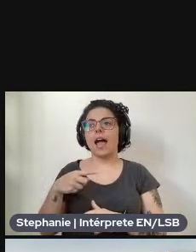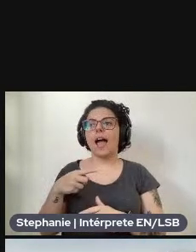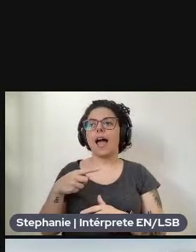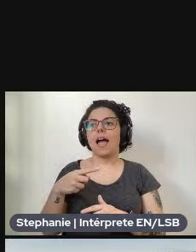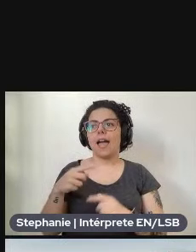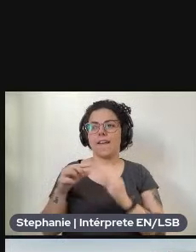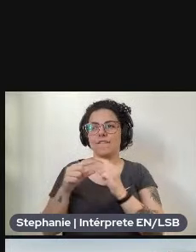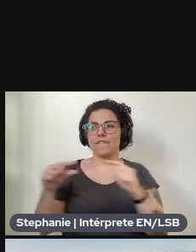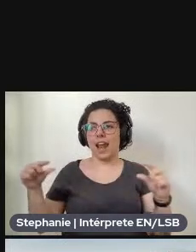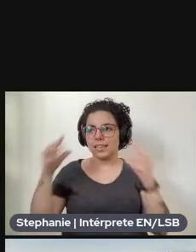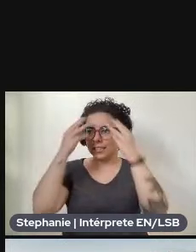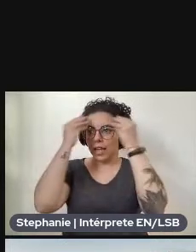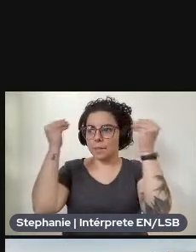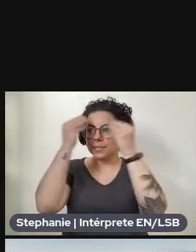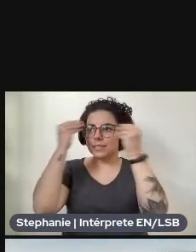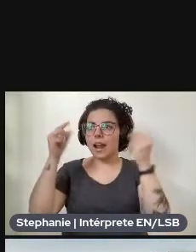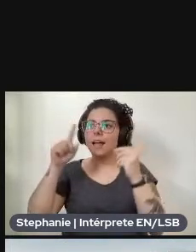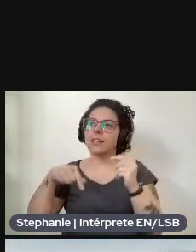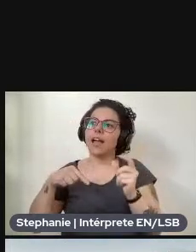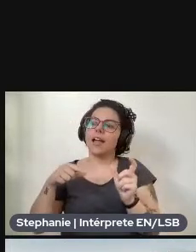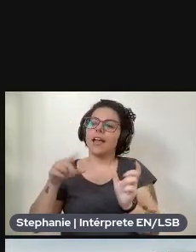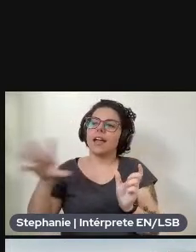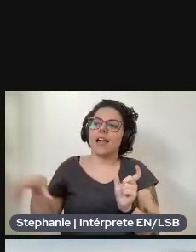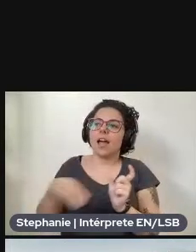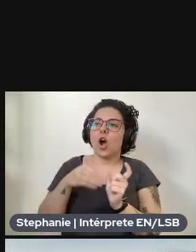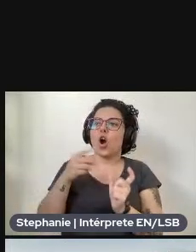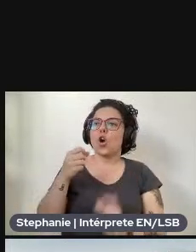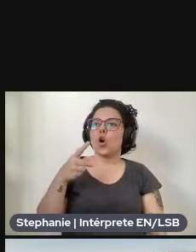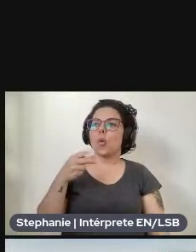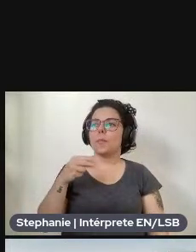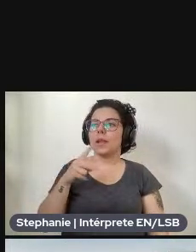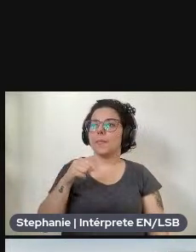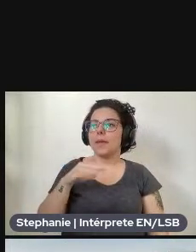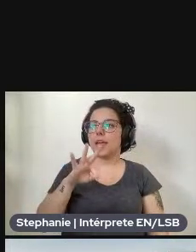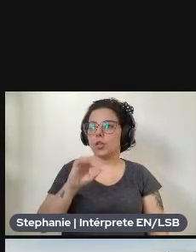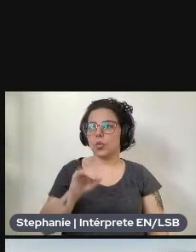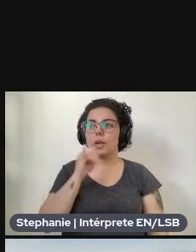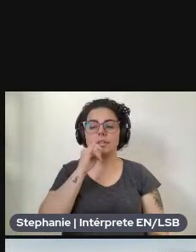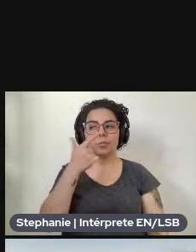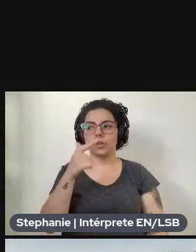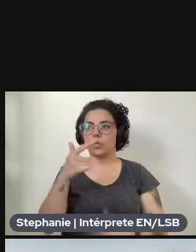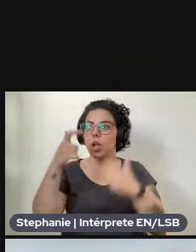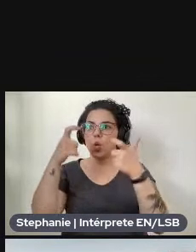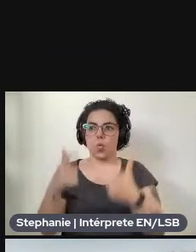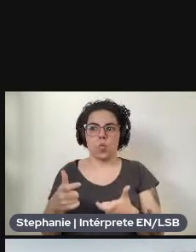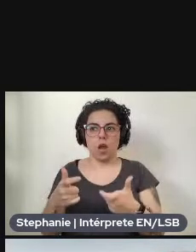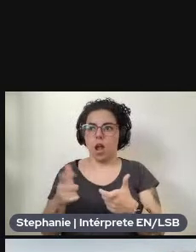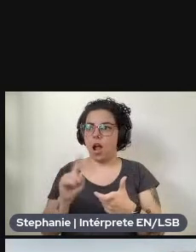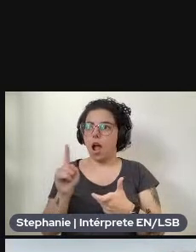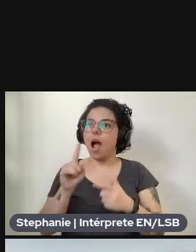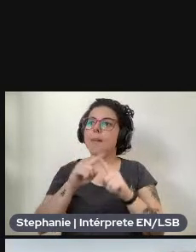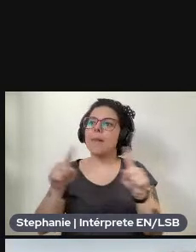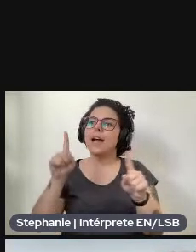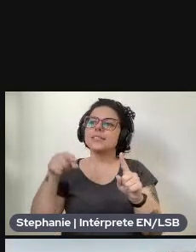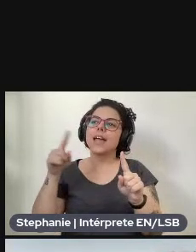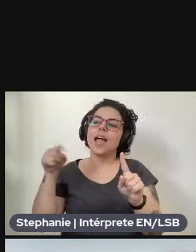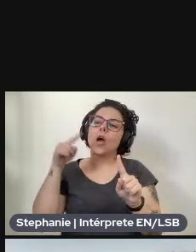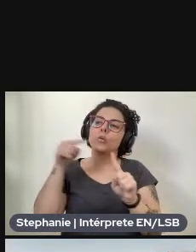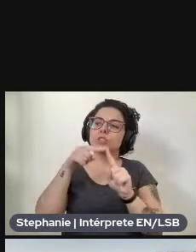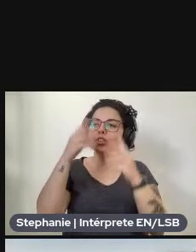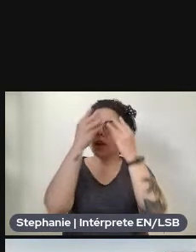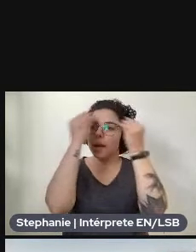added as a complement. So now we don't have a concrete location, but an abstract goal, such as, for